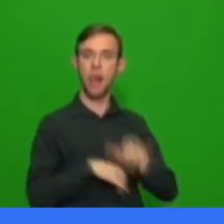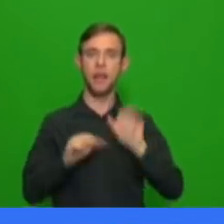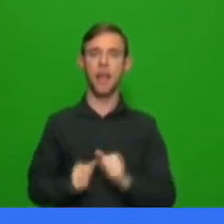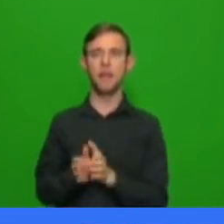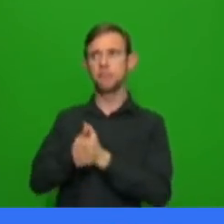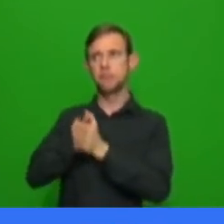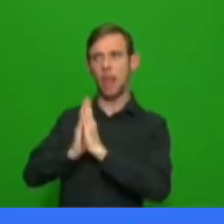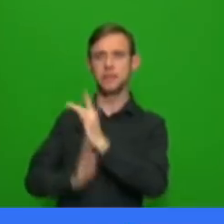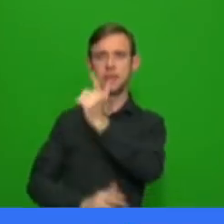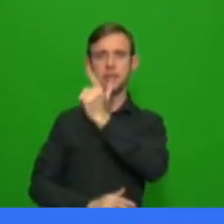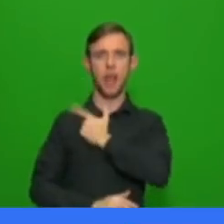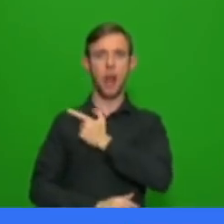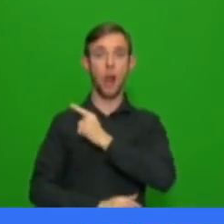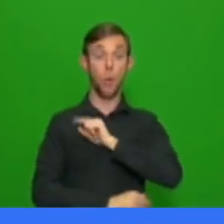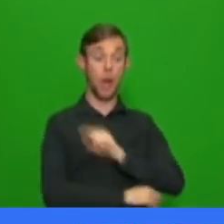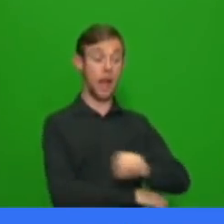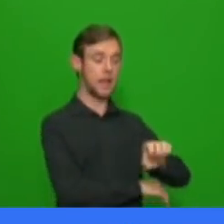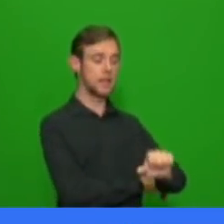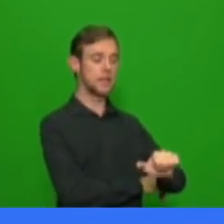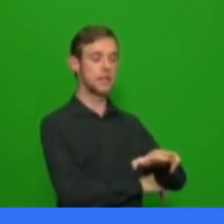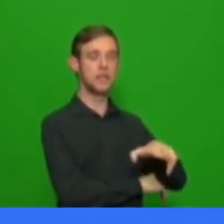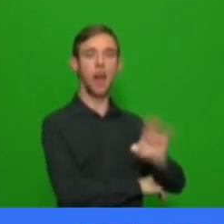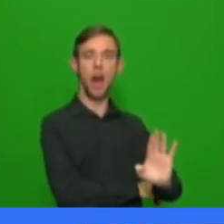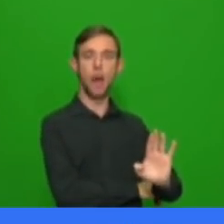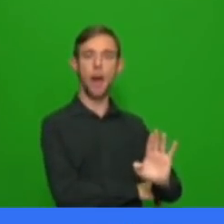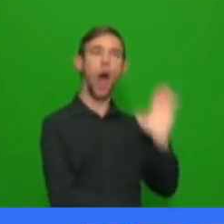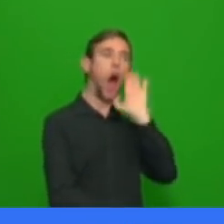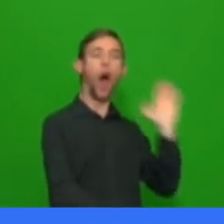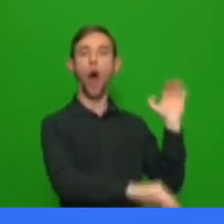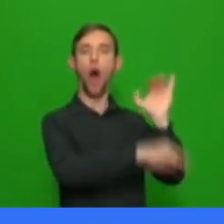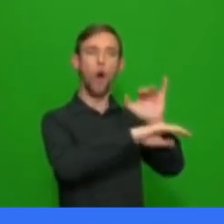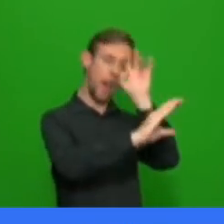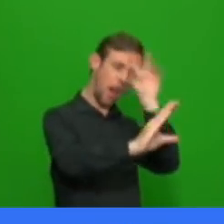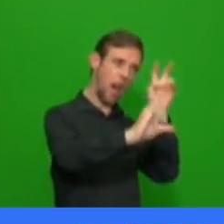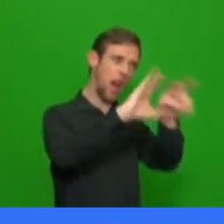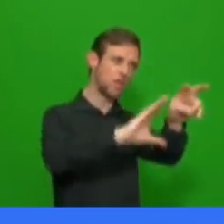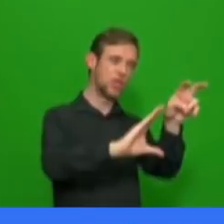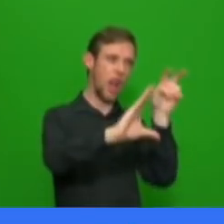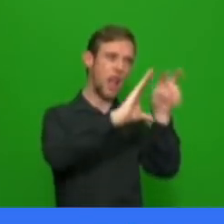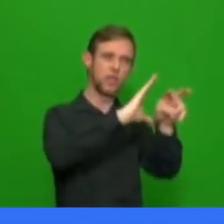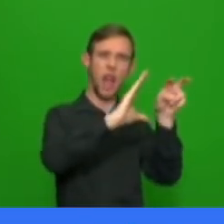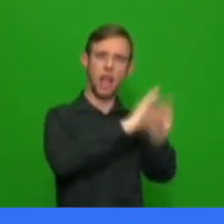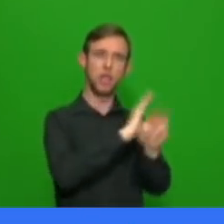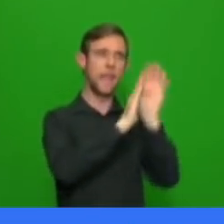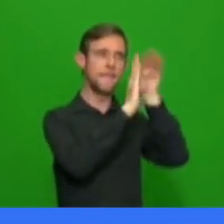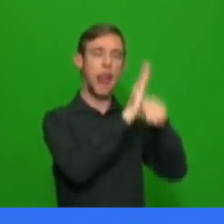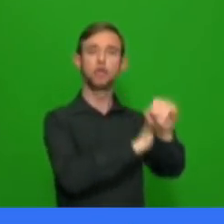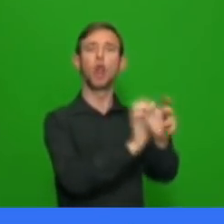repeatedly over-predicted inflation over the last 3 years?